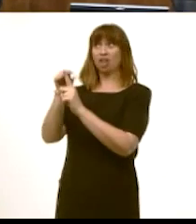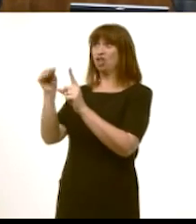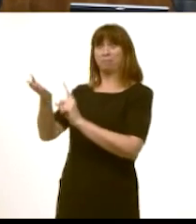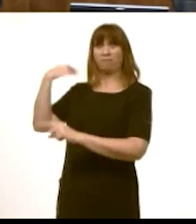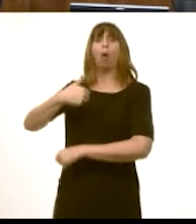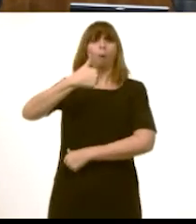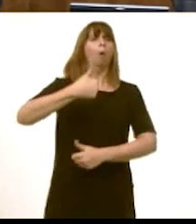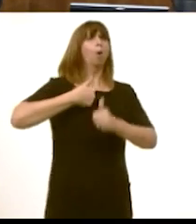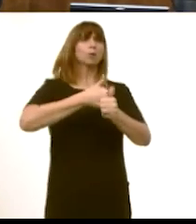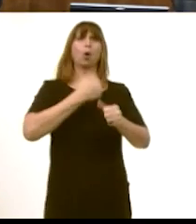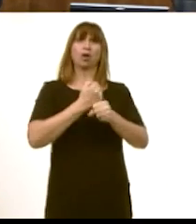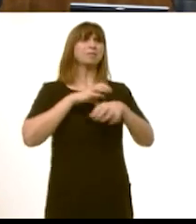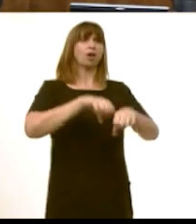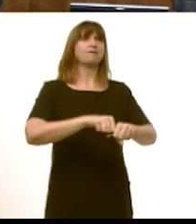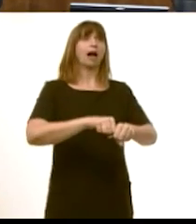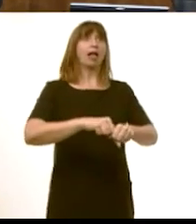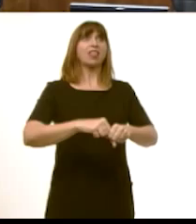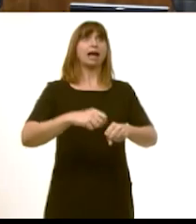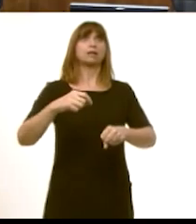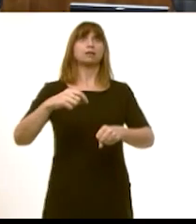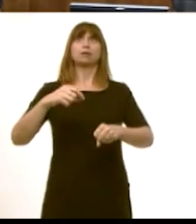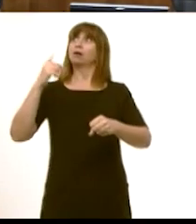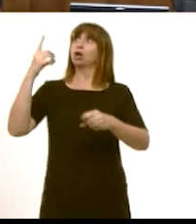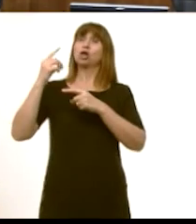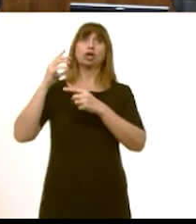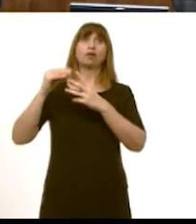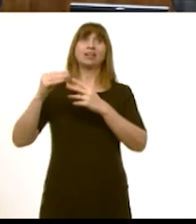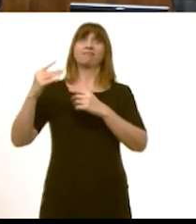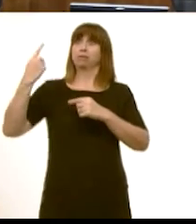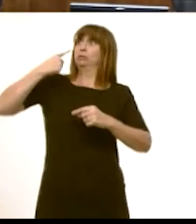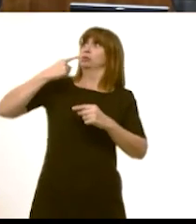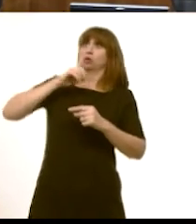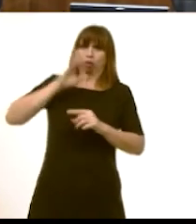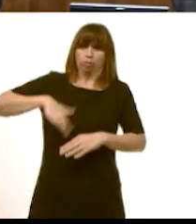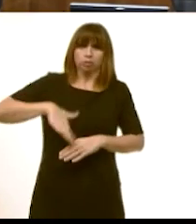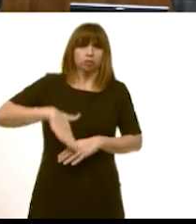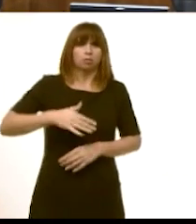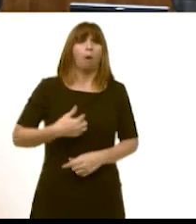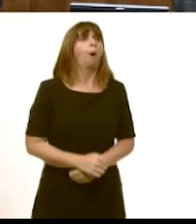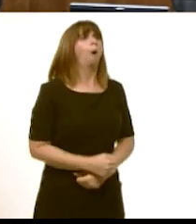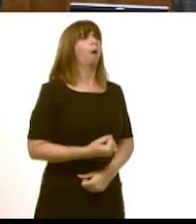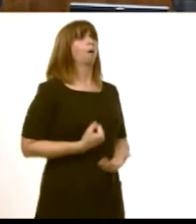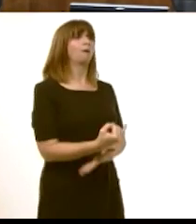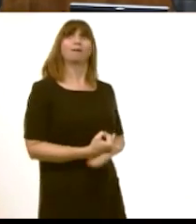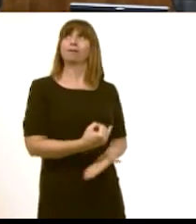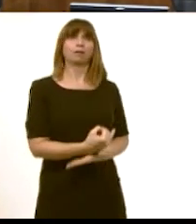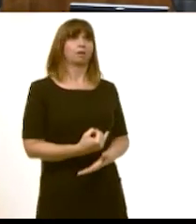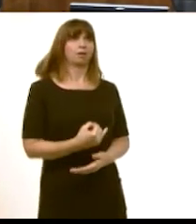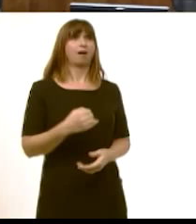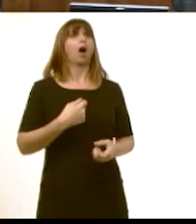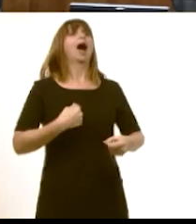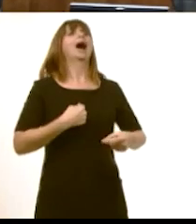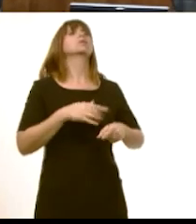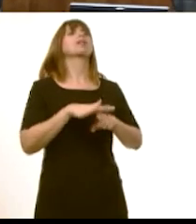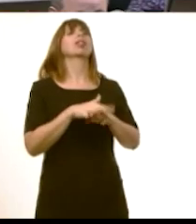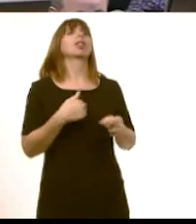with, and then was sat on from a great height and was told to say, just say that it was ironic, which is, well, he's been rewarded. We can see that anyway